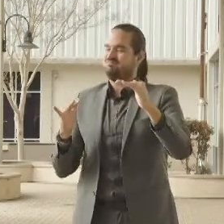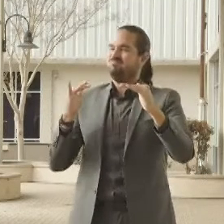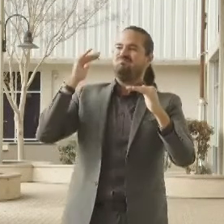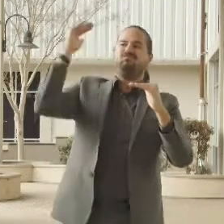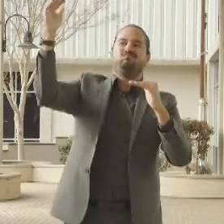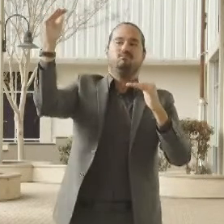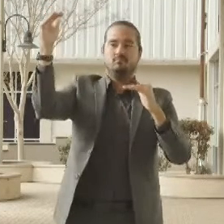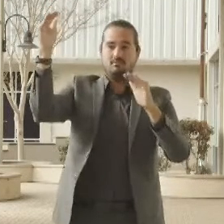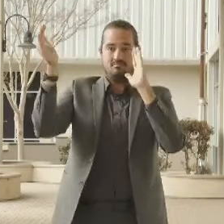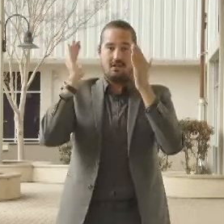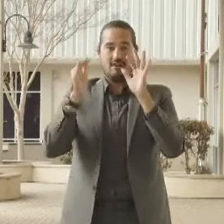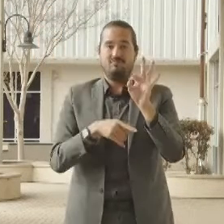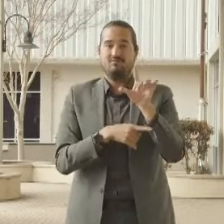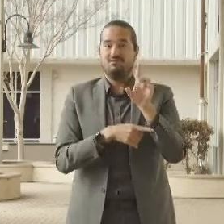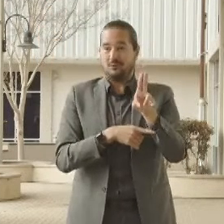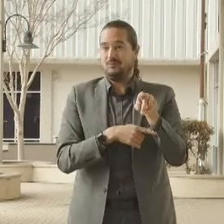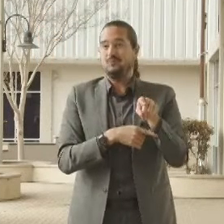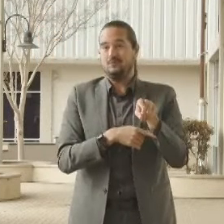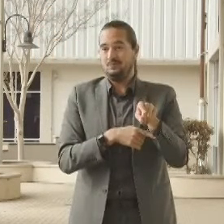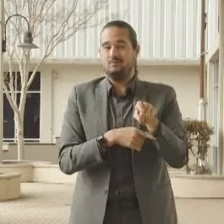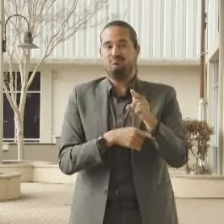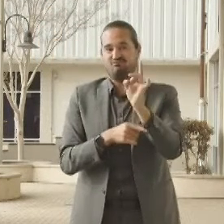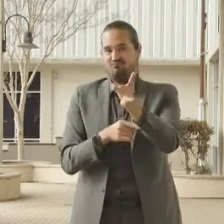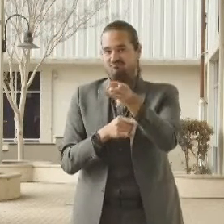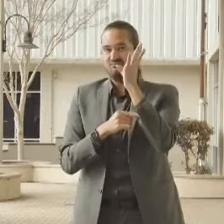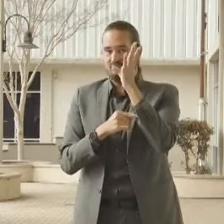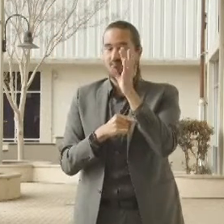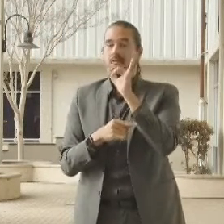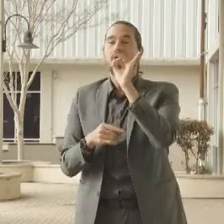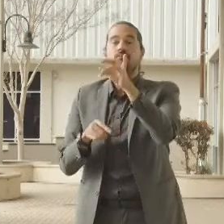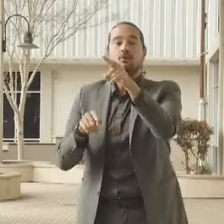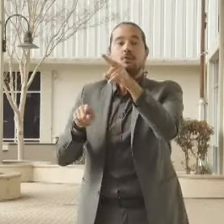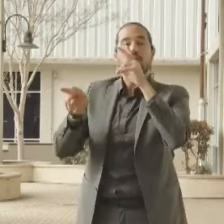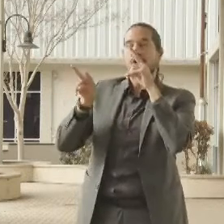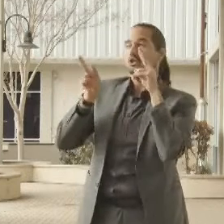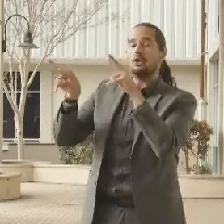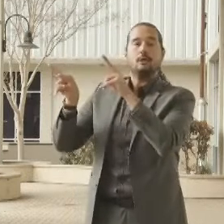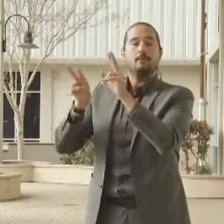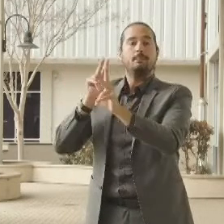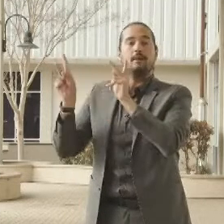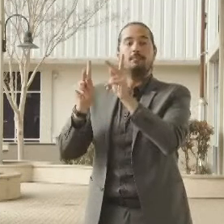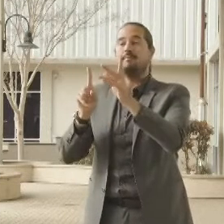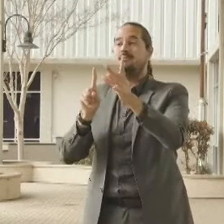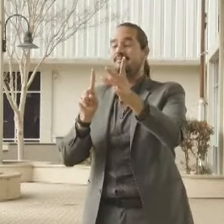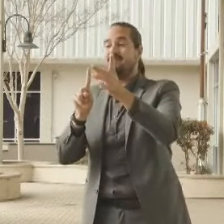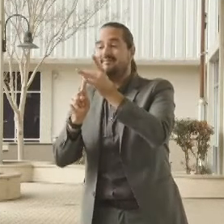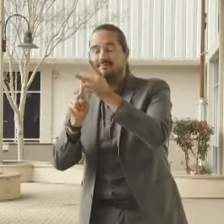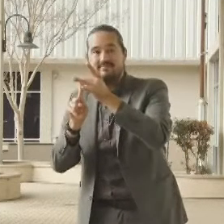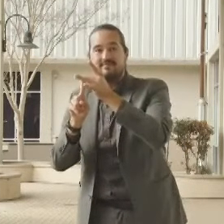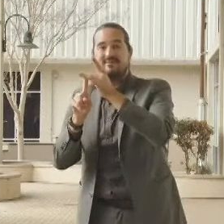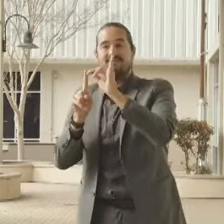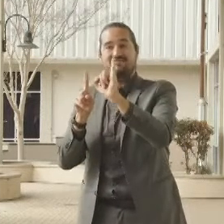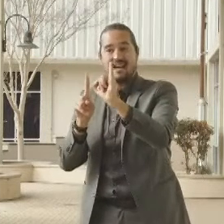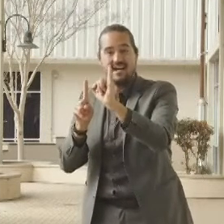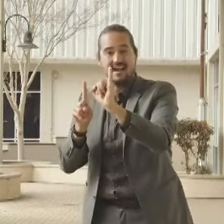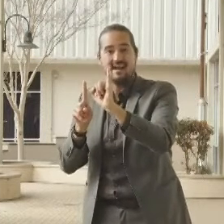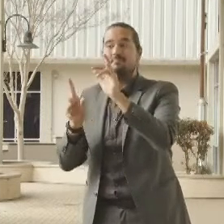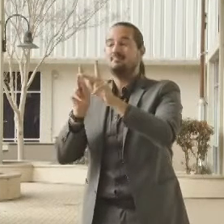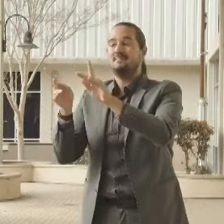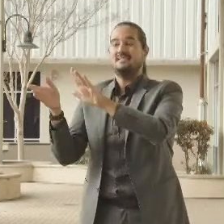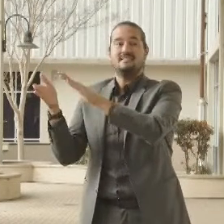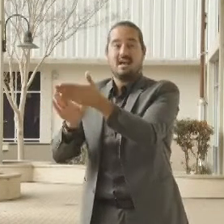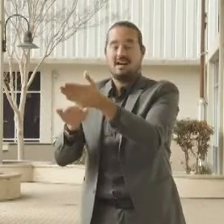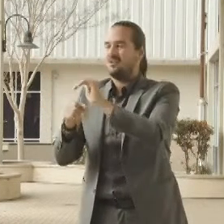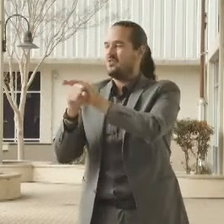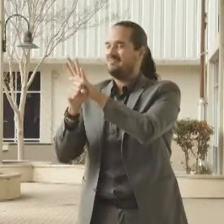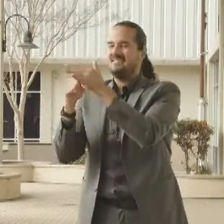everyone who's infected and then who dies, COVID's worse. This is not, quote,